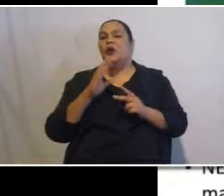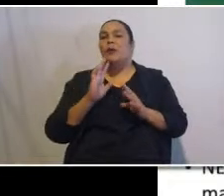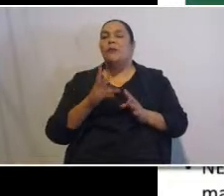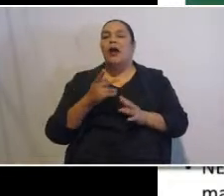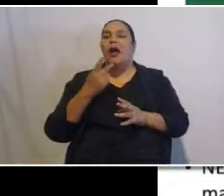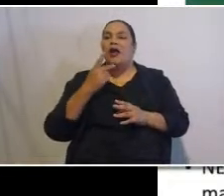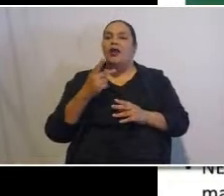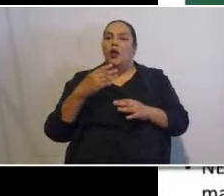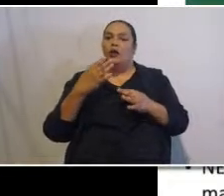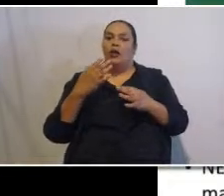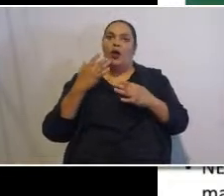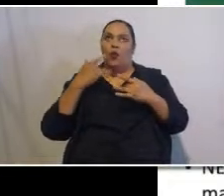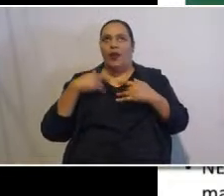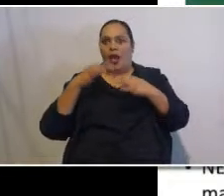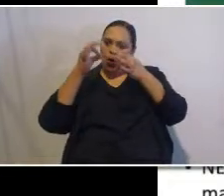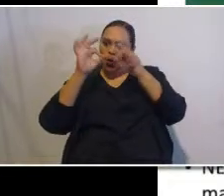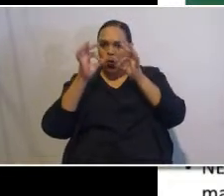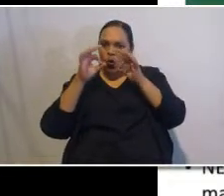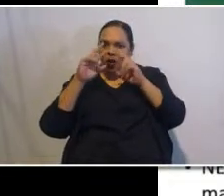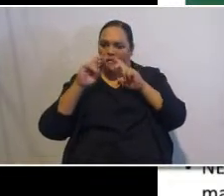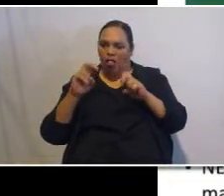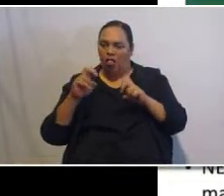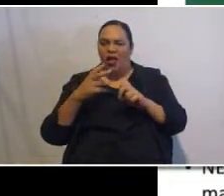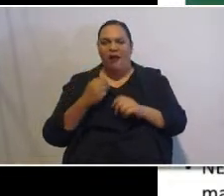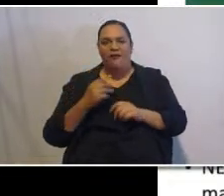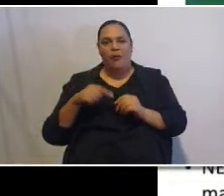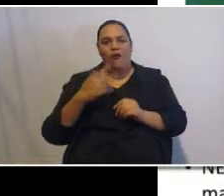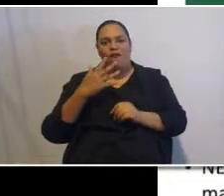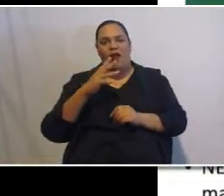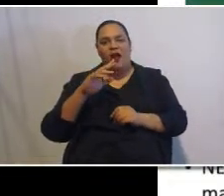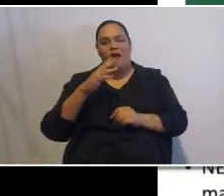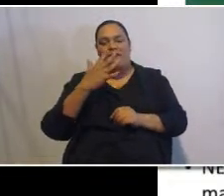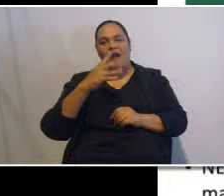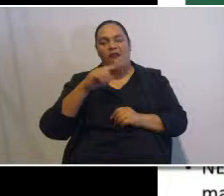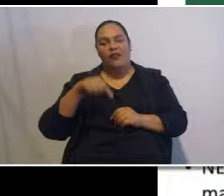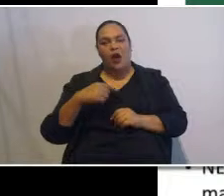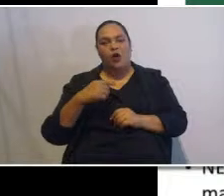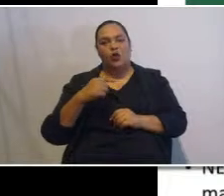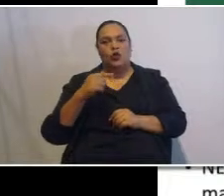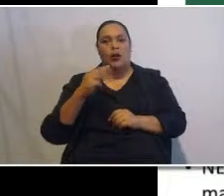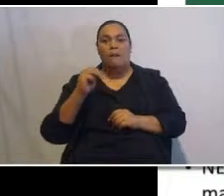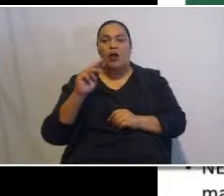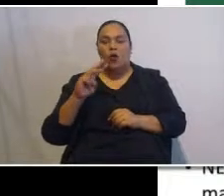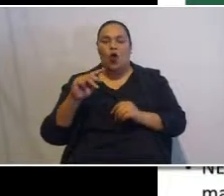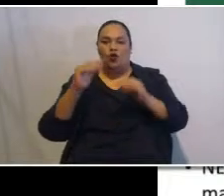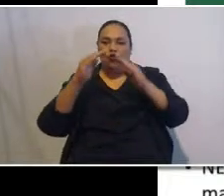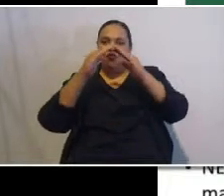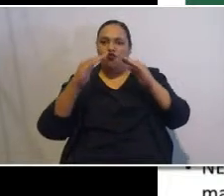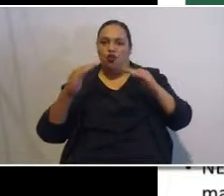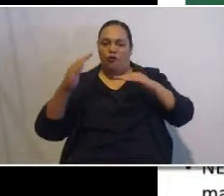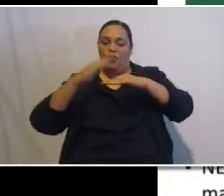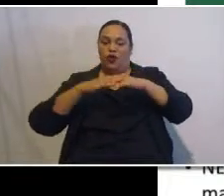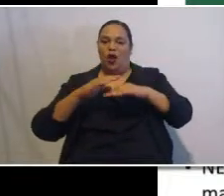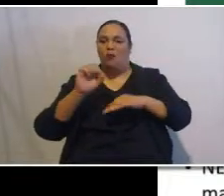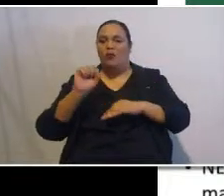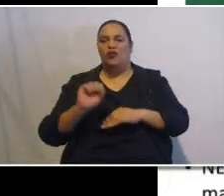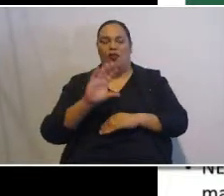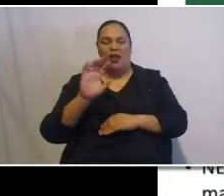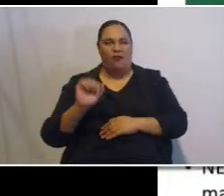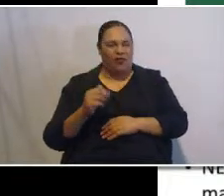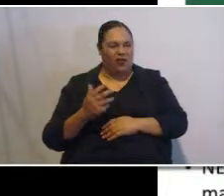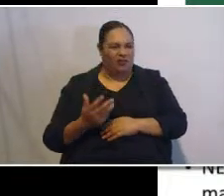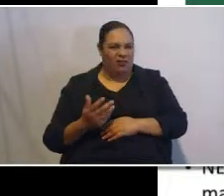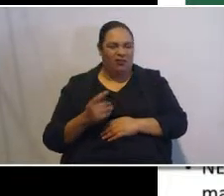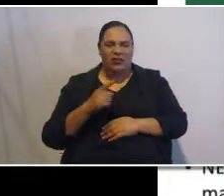on Googling it, that there's about 5,000 megawatts of rooftop in South Africa at the moment. Now,